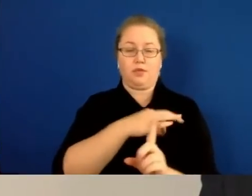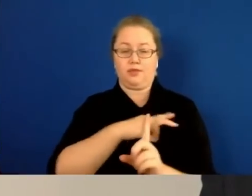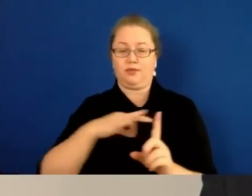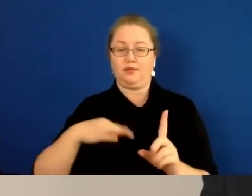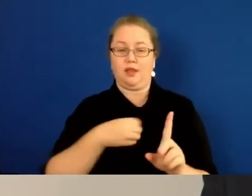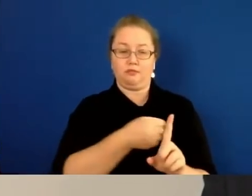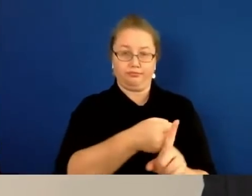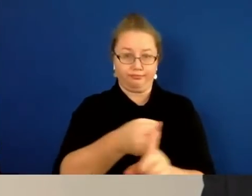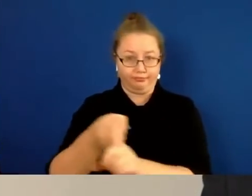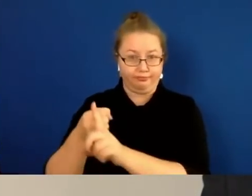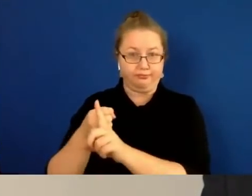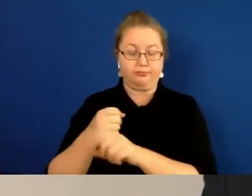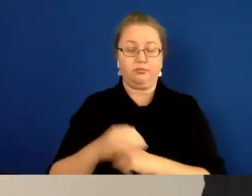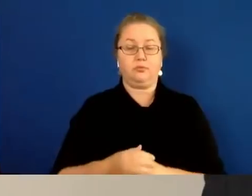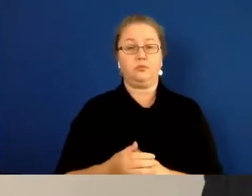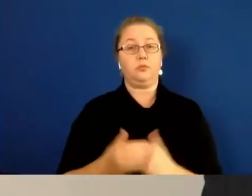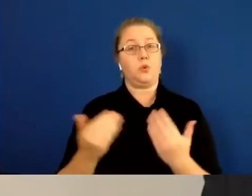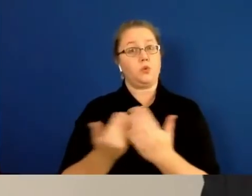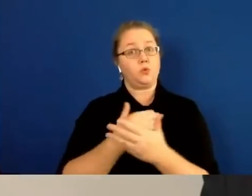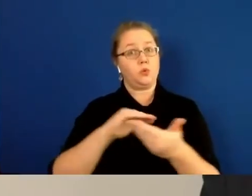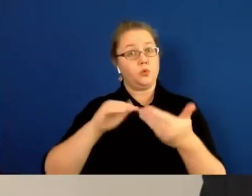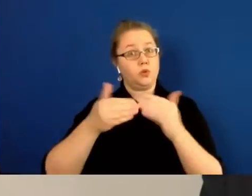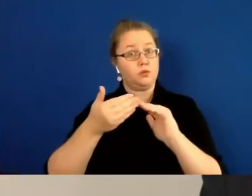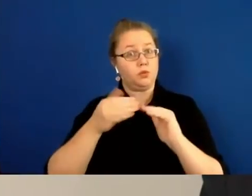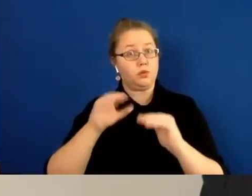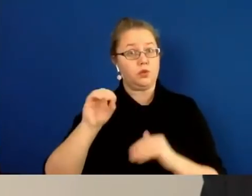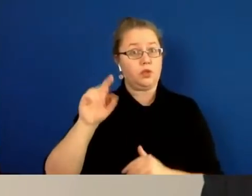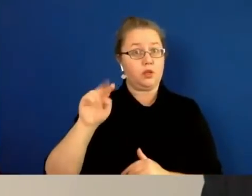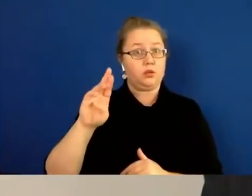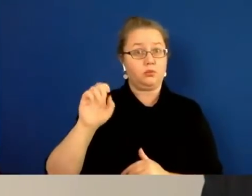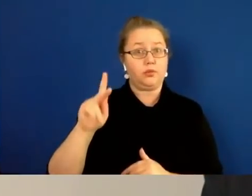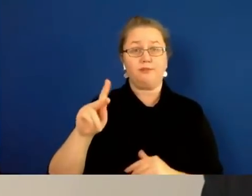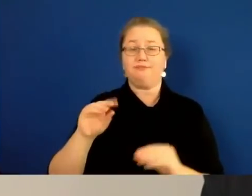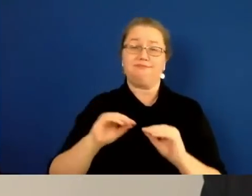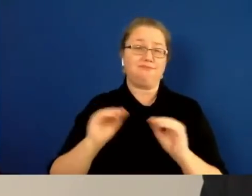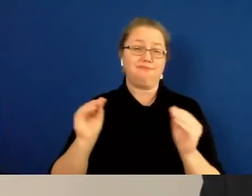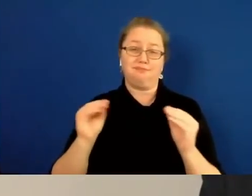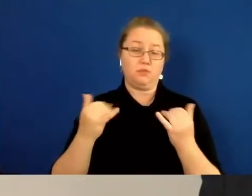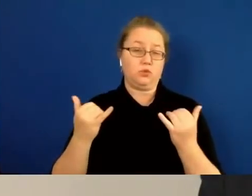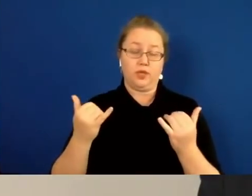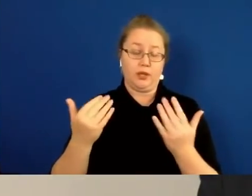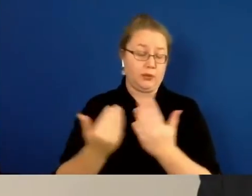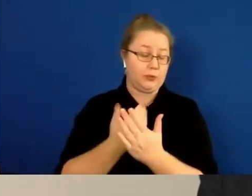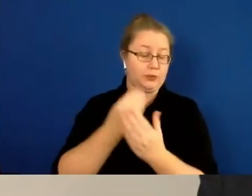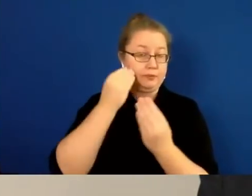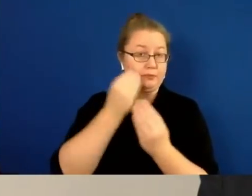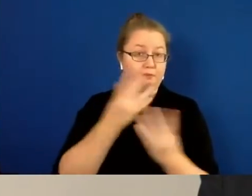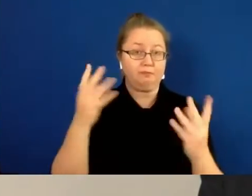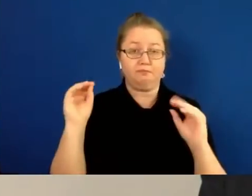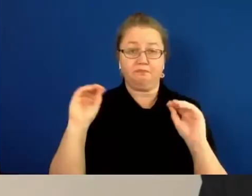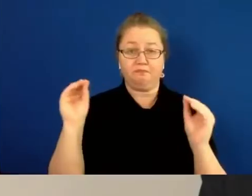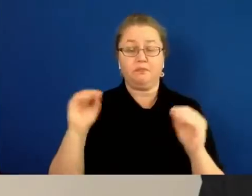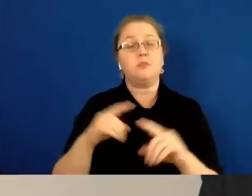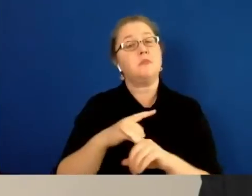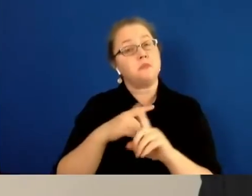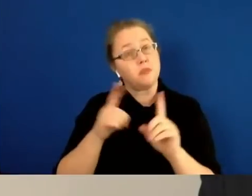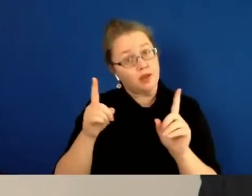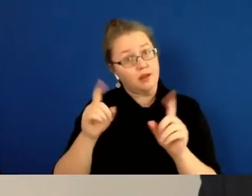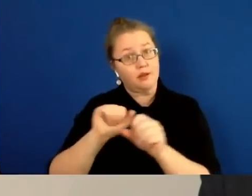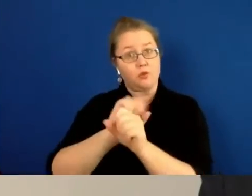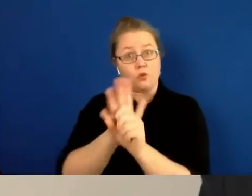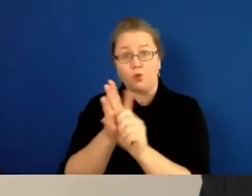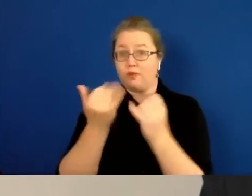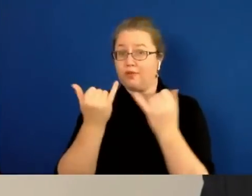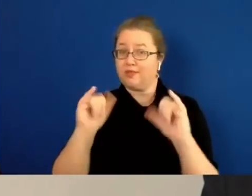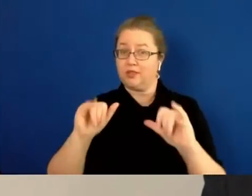has been declared over at the Zion Park Manor, leaving us with 25 active outbreaks in healthcare, 24 in long-term care